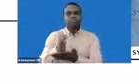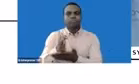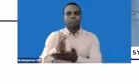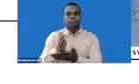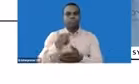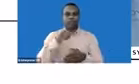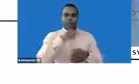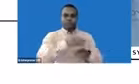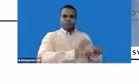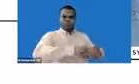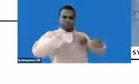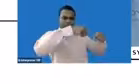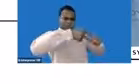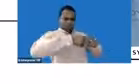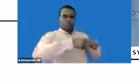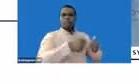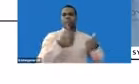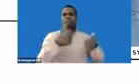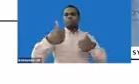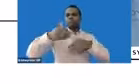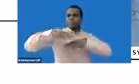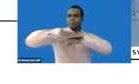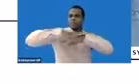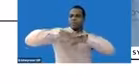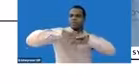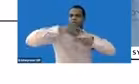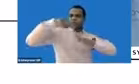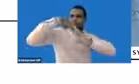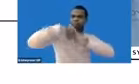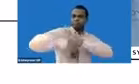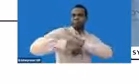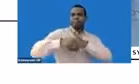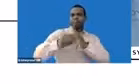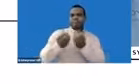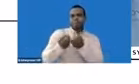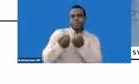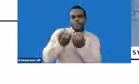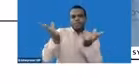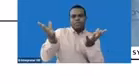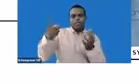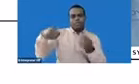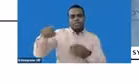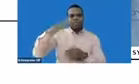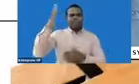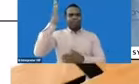the feedback mechanism and just kind of basic troubleshooting.